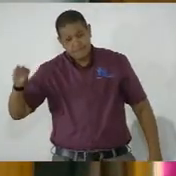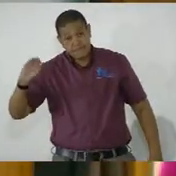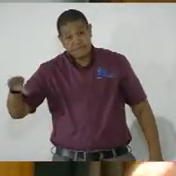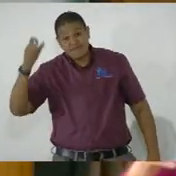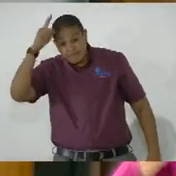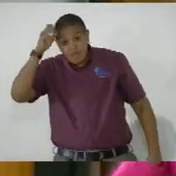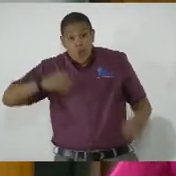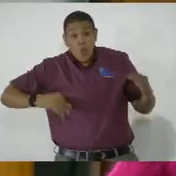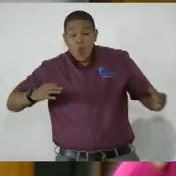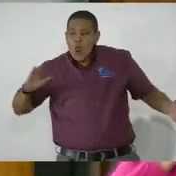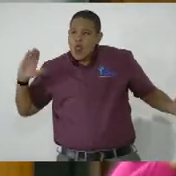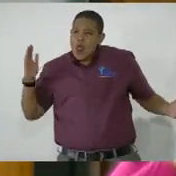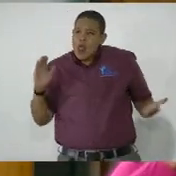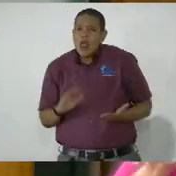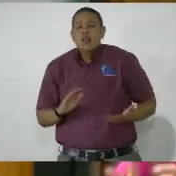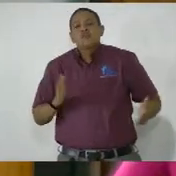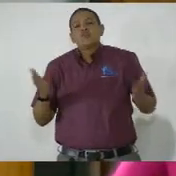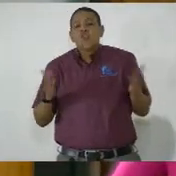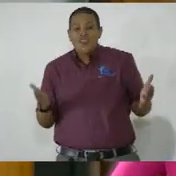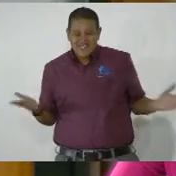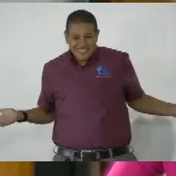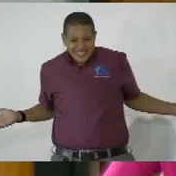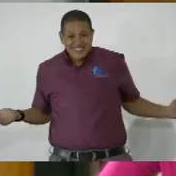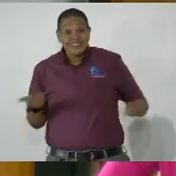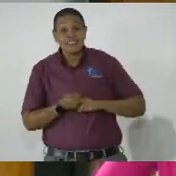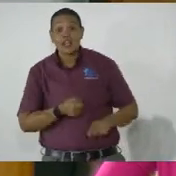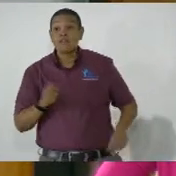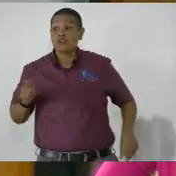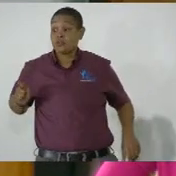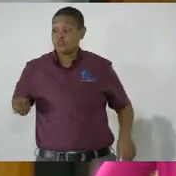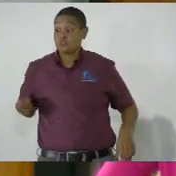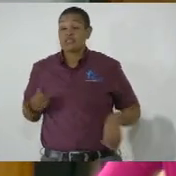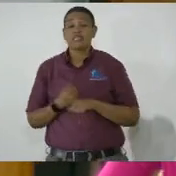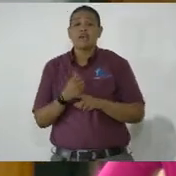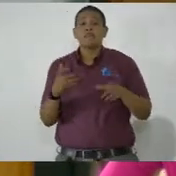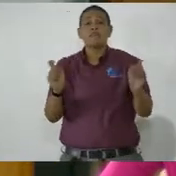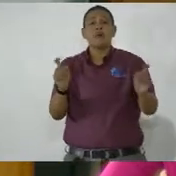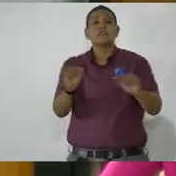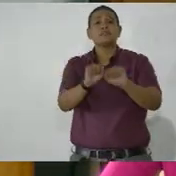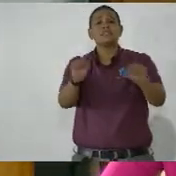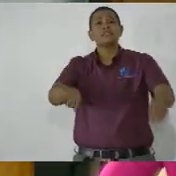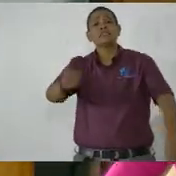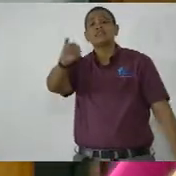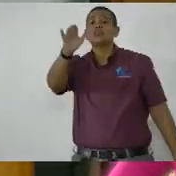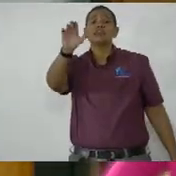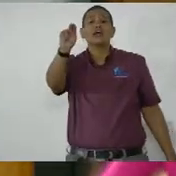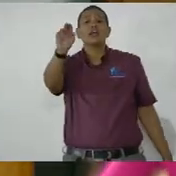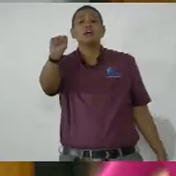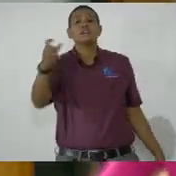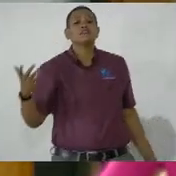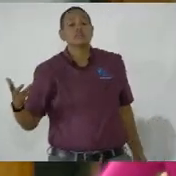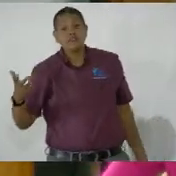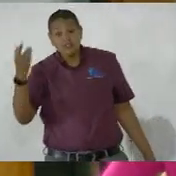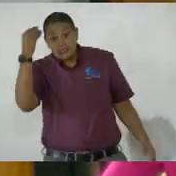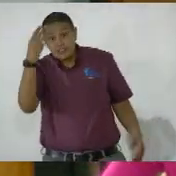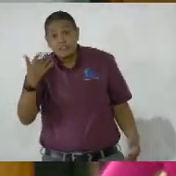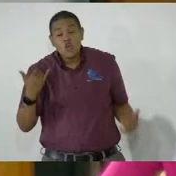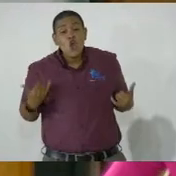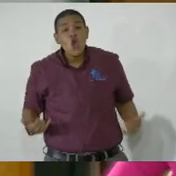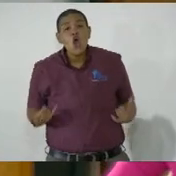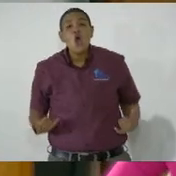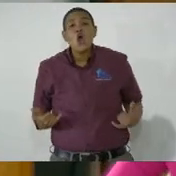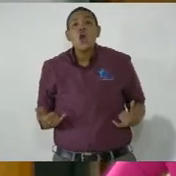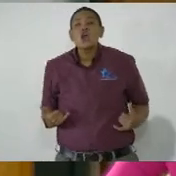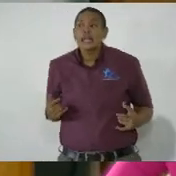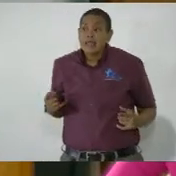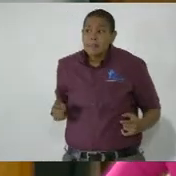reduced services. The Judicial Case Management System, JCMS, which is currently in